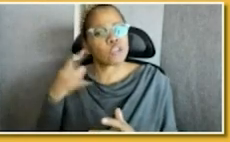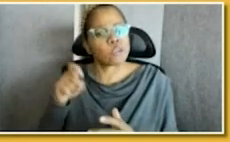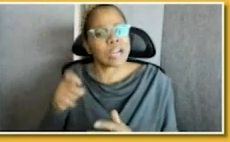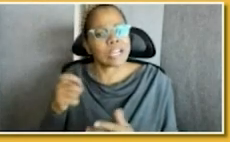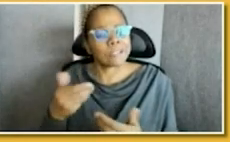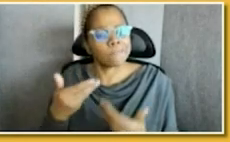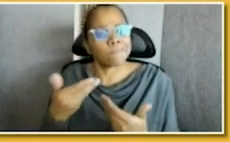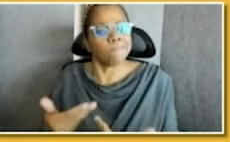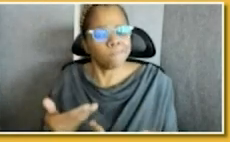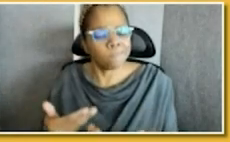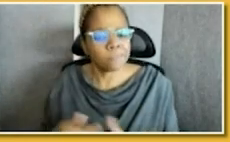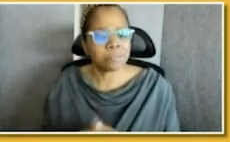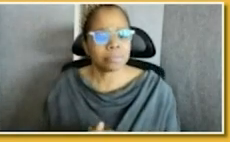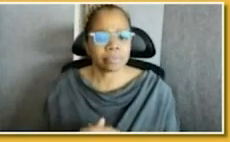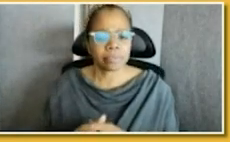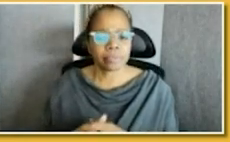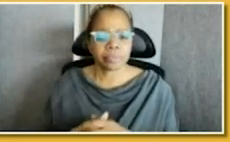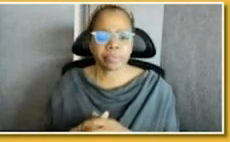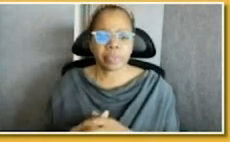Well,